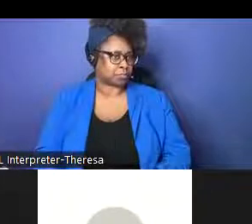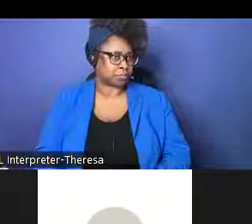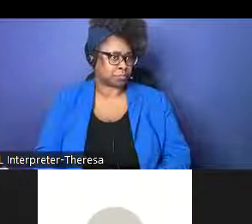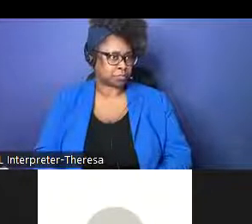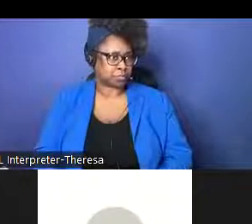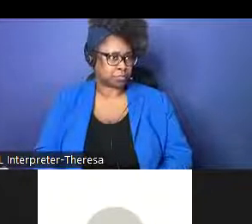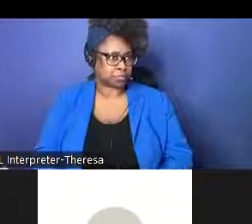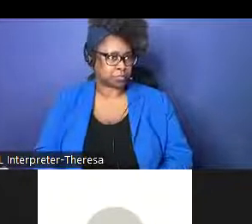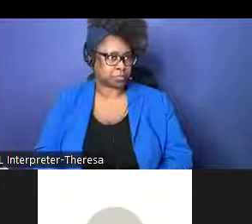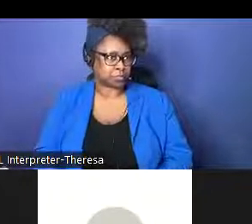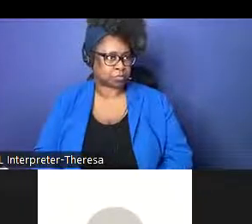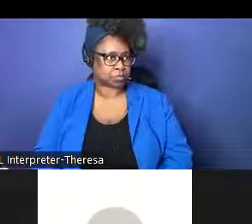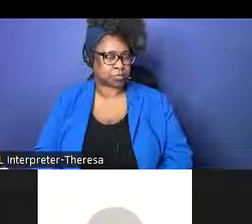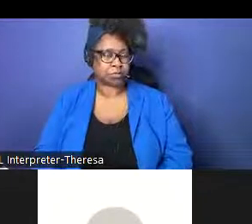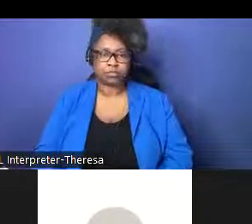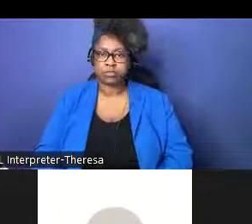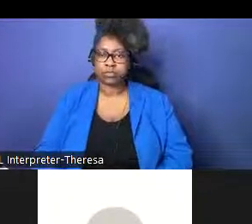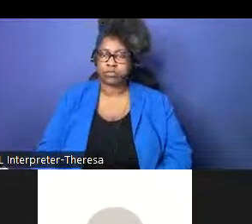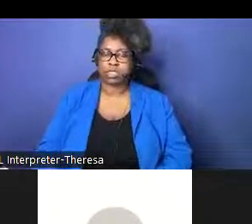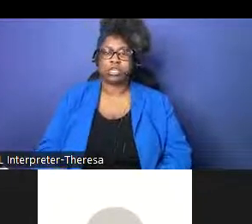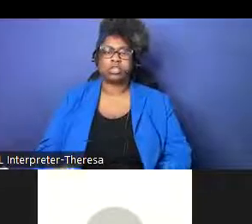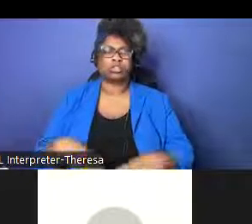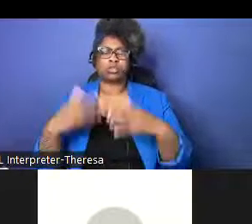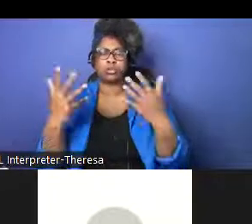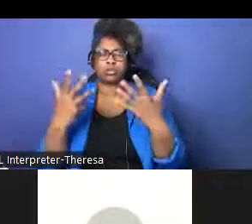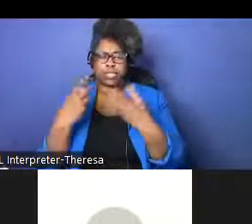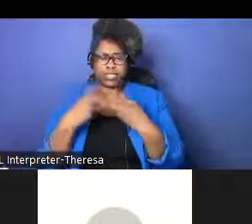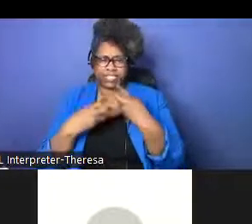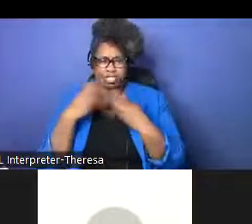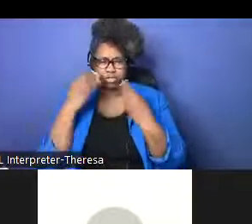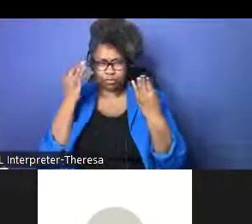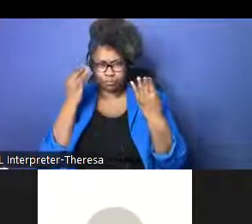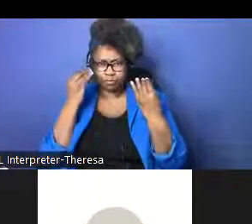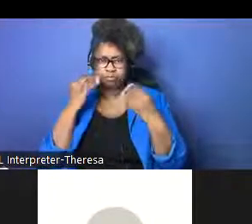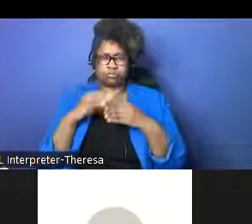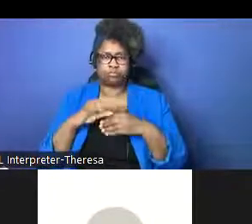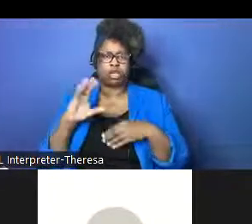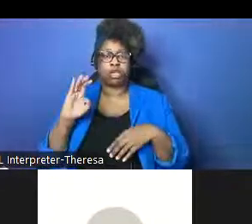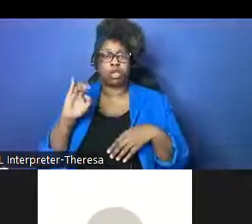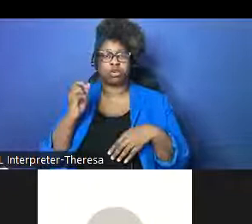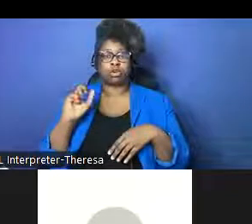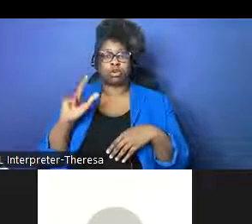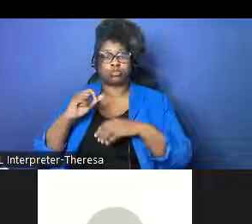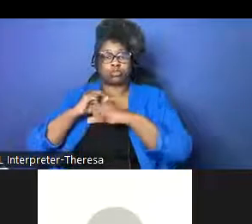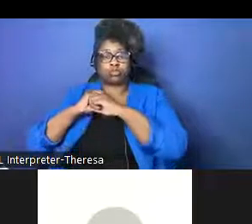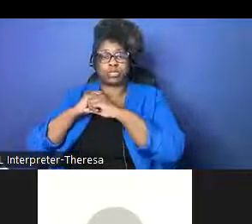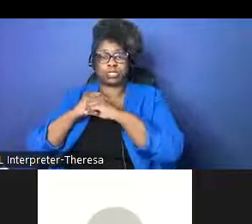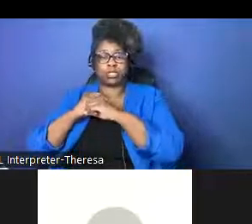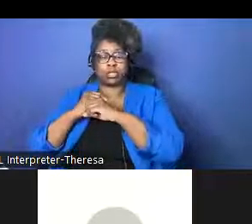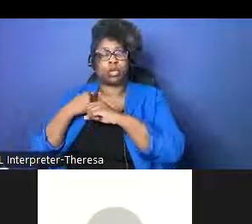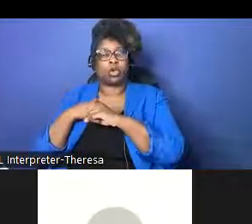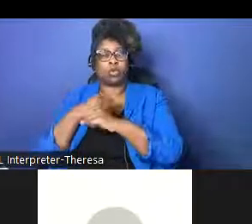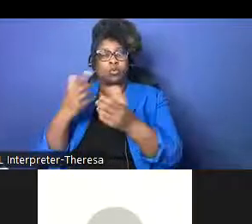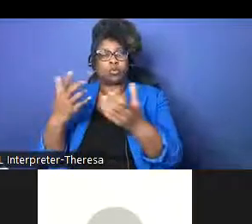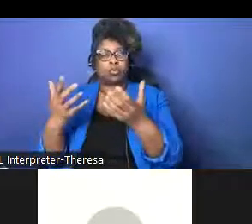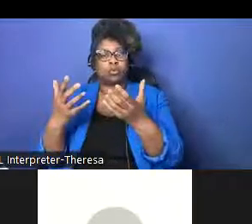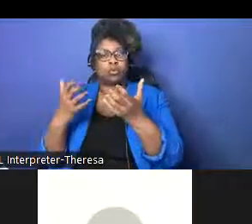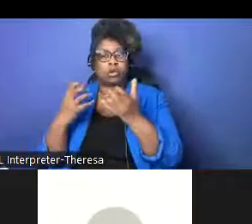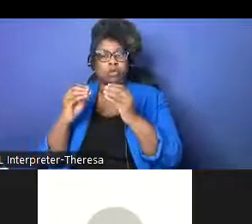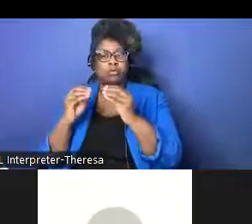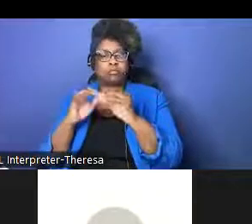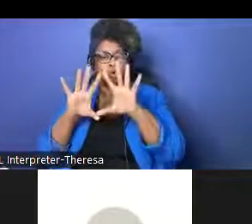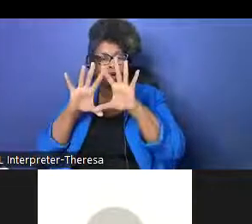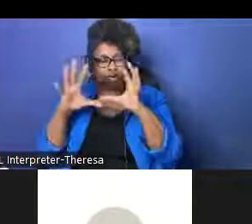So what are the issues to consider here? For the coastal protection, again, we're looking at a more